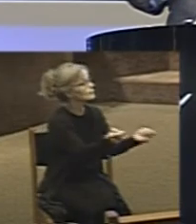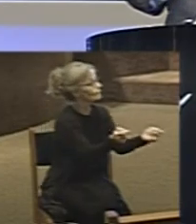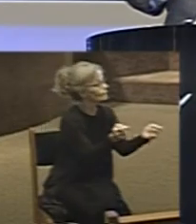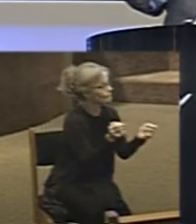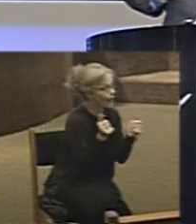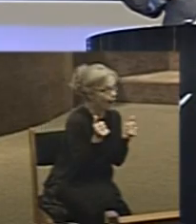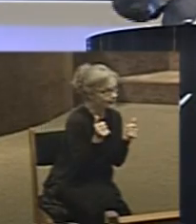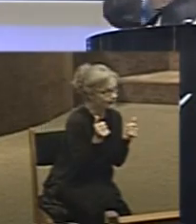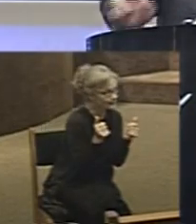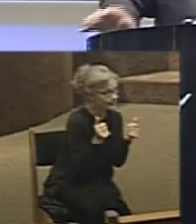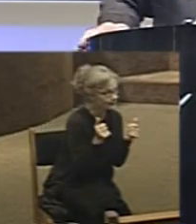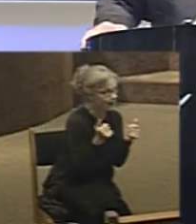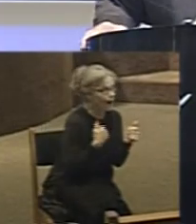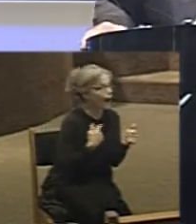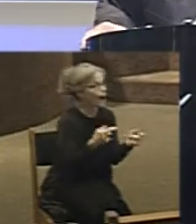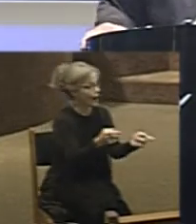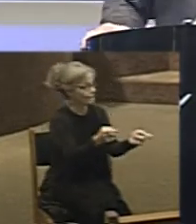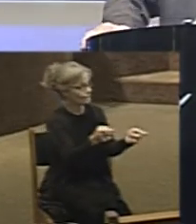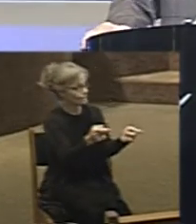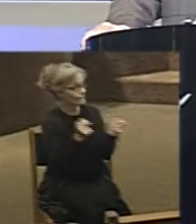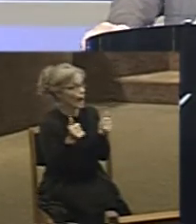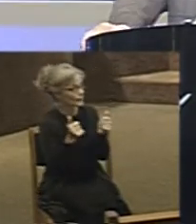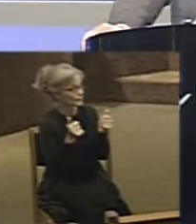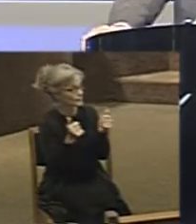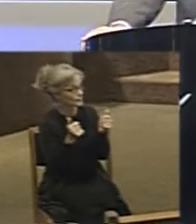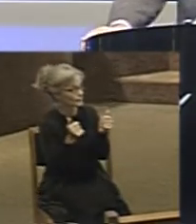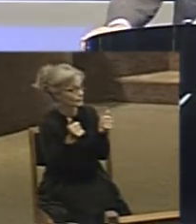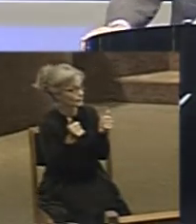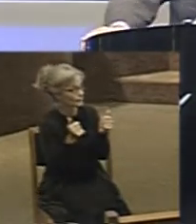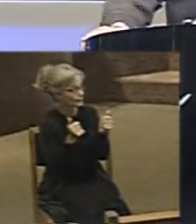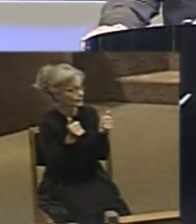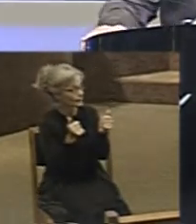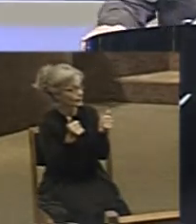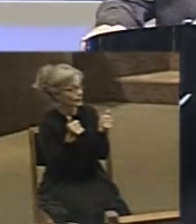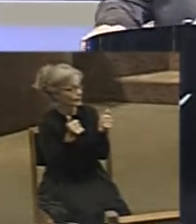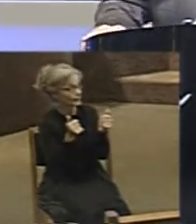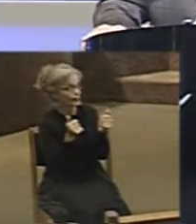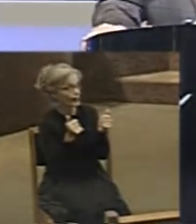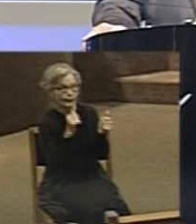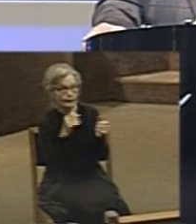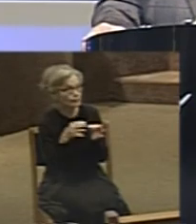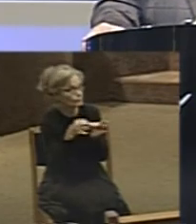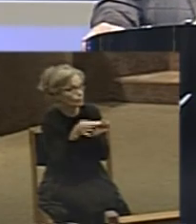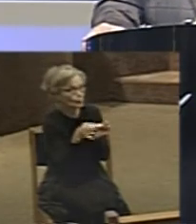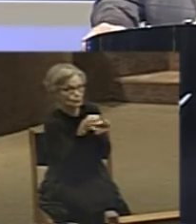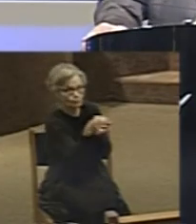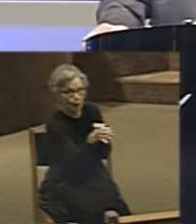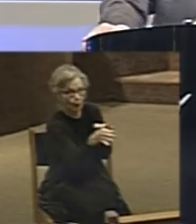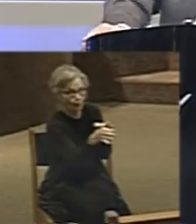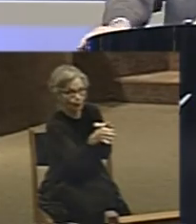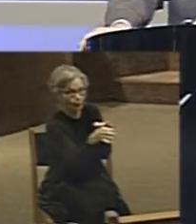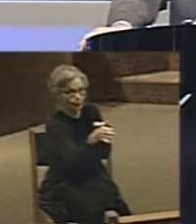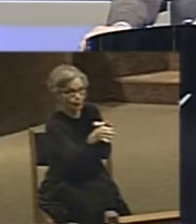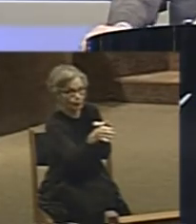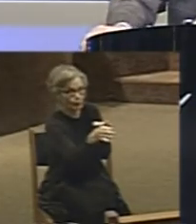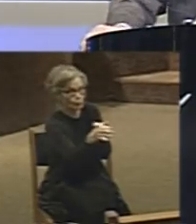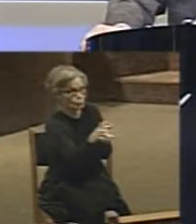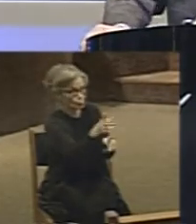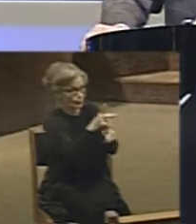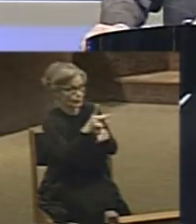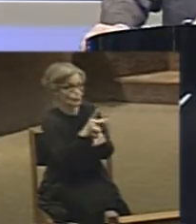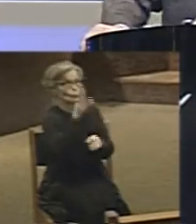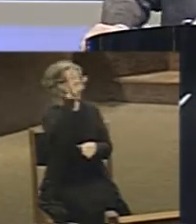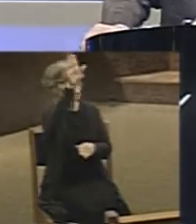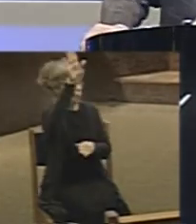it. I made haste and delayed not to keep